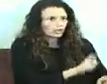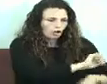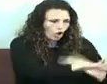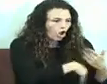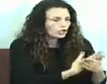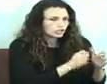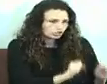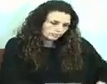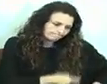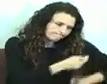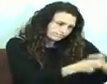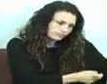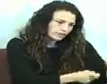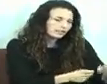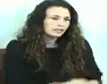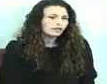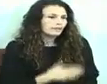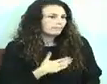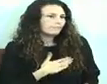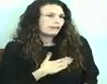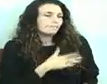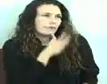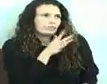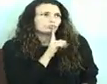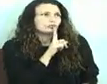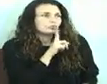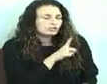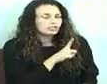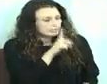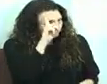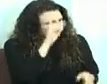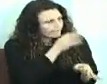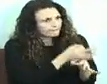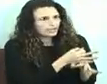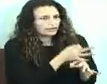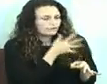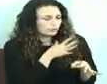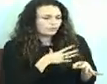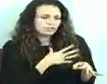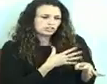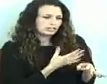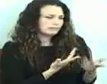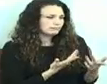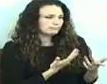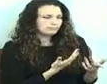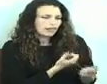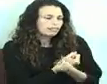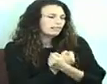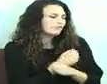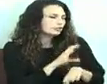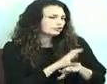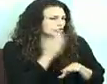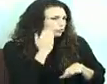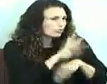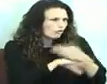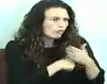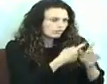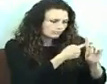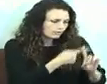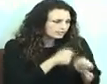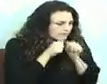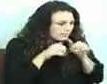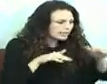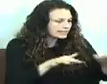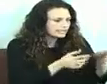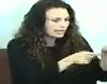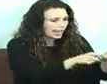My mom was steadfast in her faith, and she loved the church, and she knew the good and the blessings that came out of it. We would leave church, go home, and